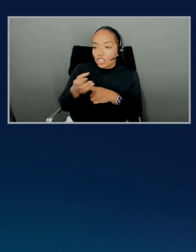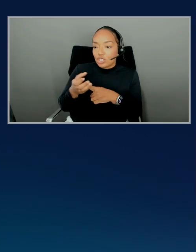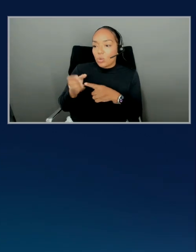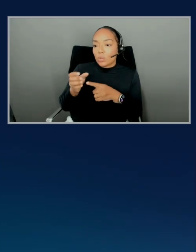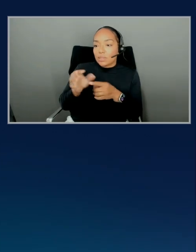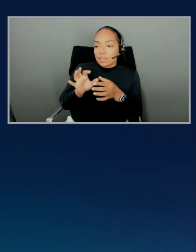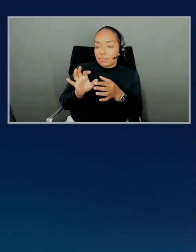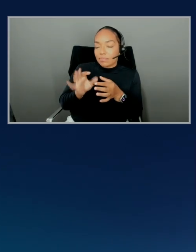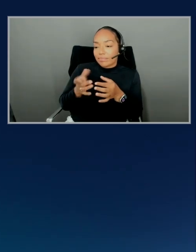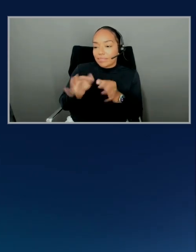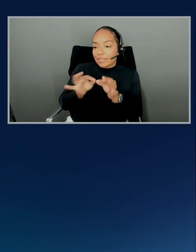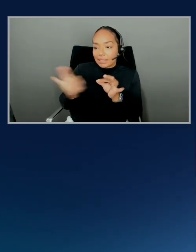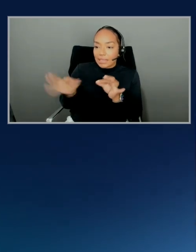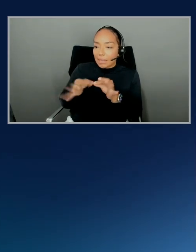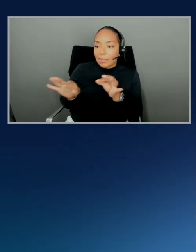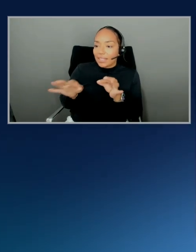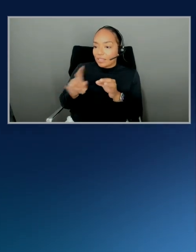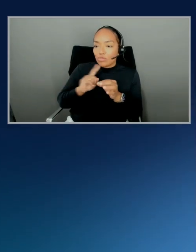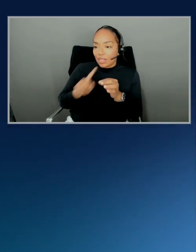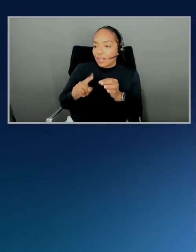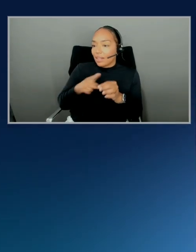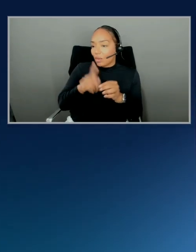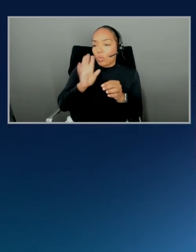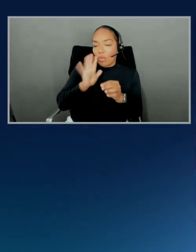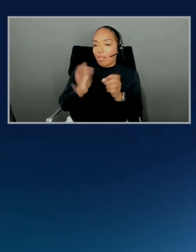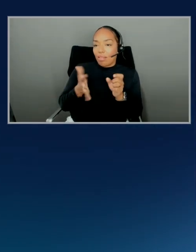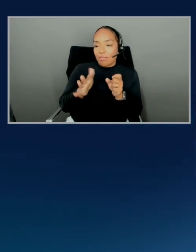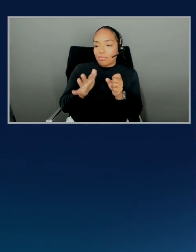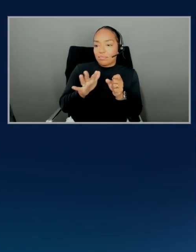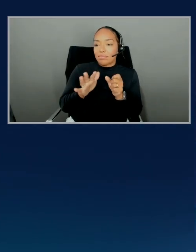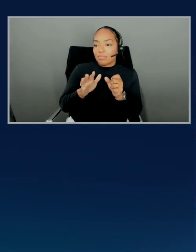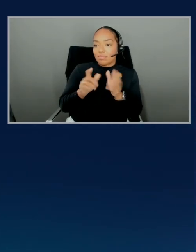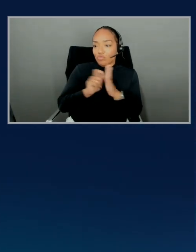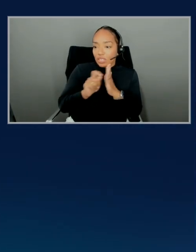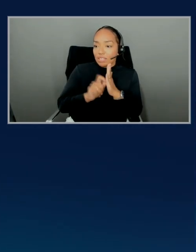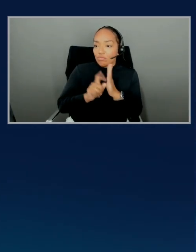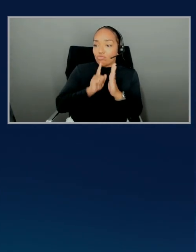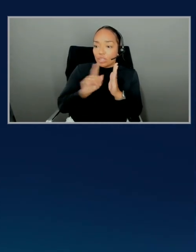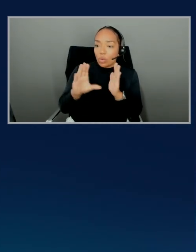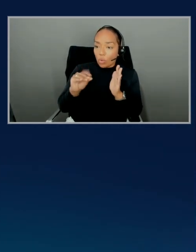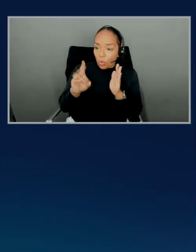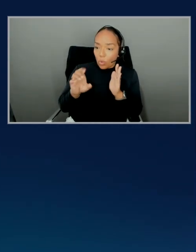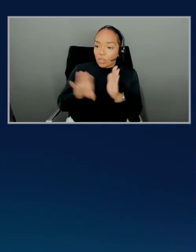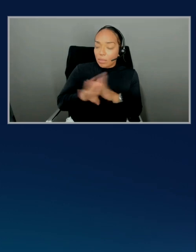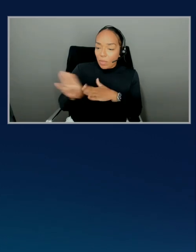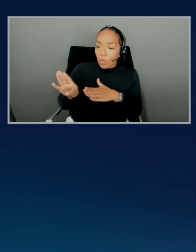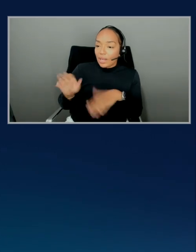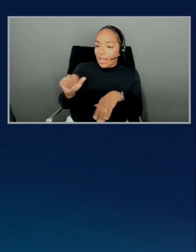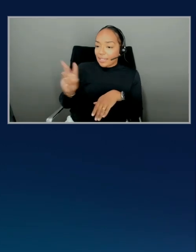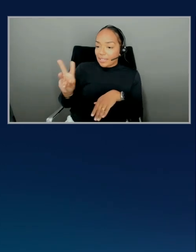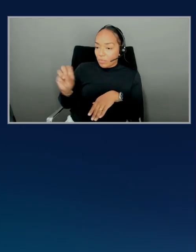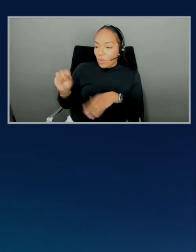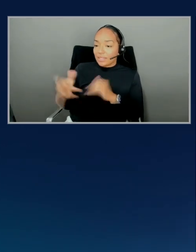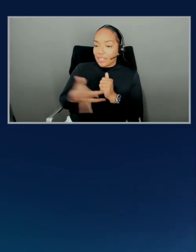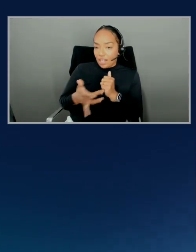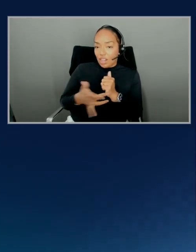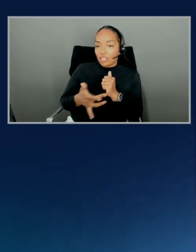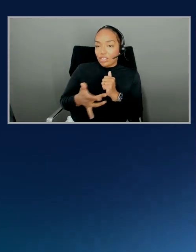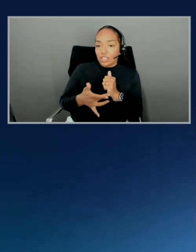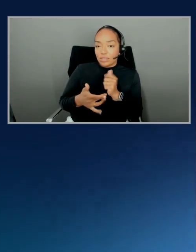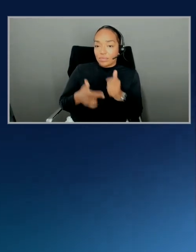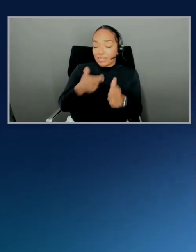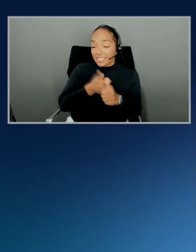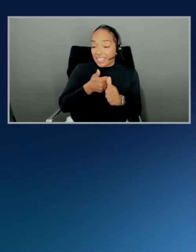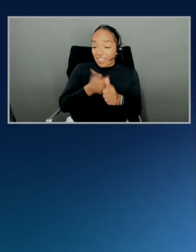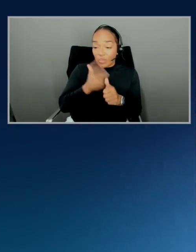stack app, written in real code, deployed to serverless AWS technology, and the generative AI capabilities generate tens of